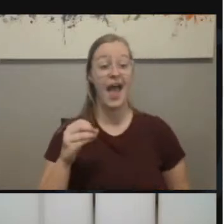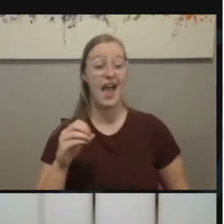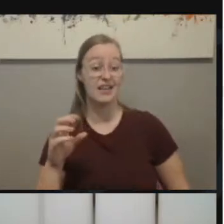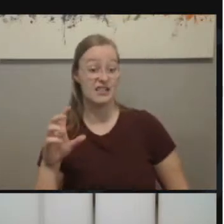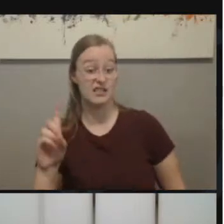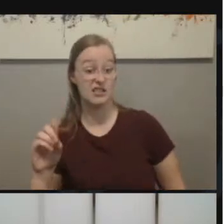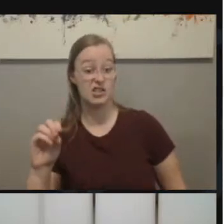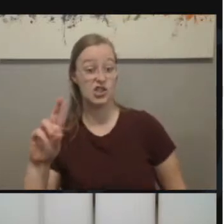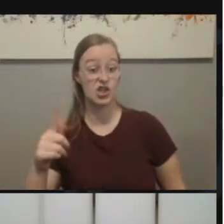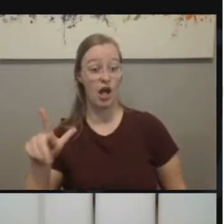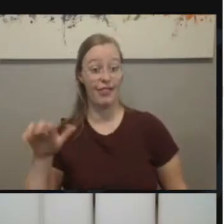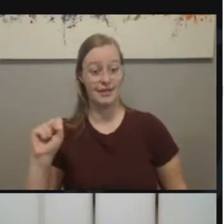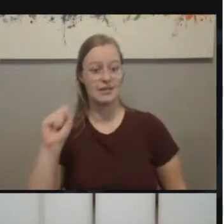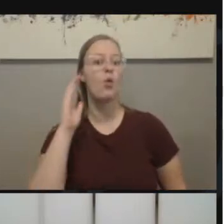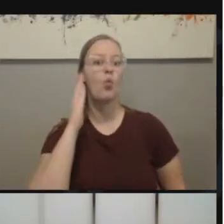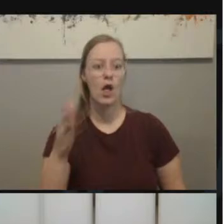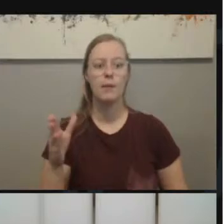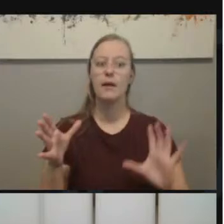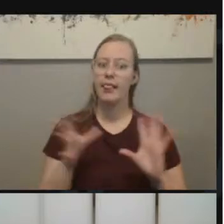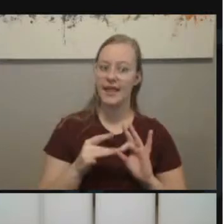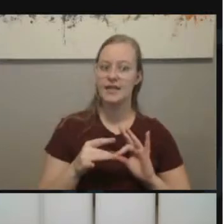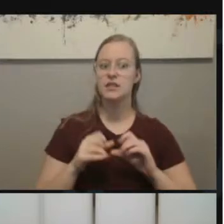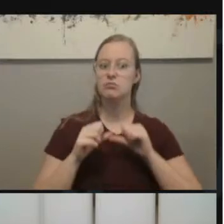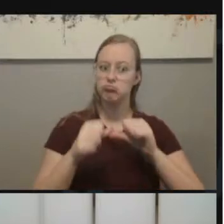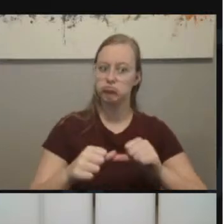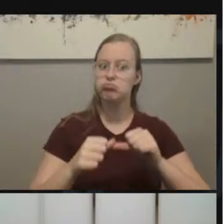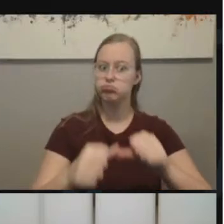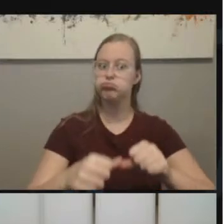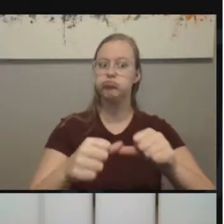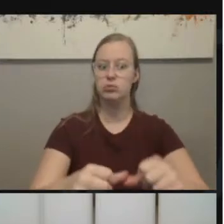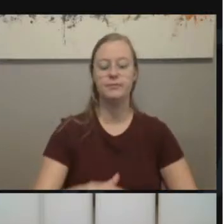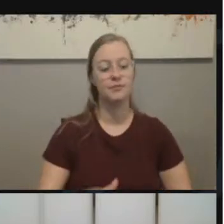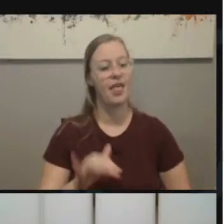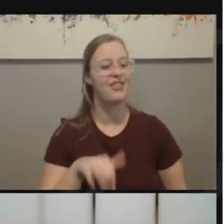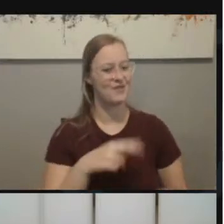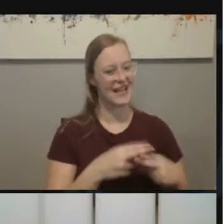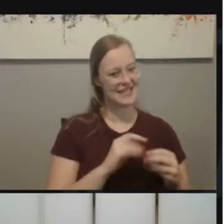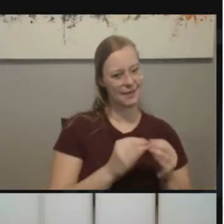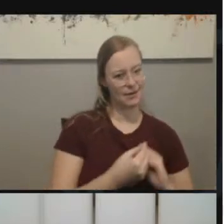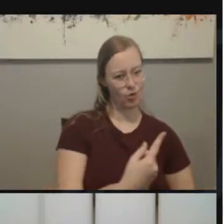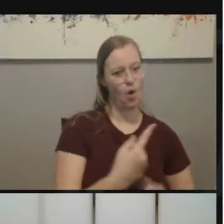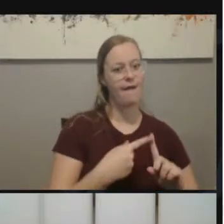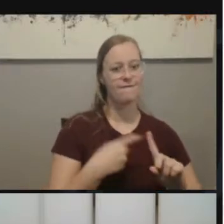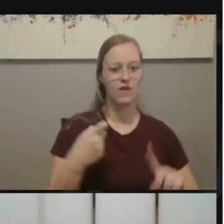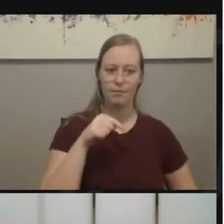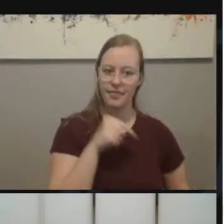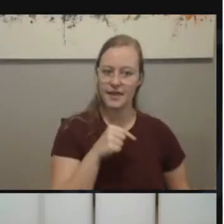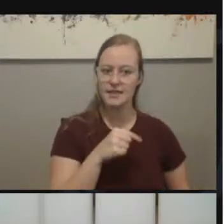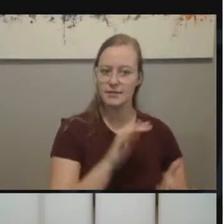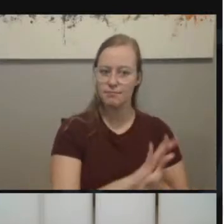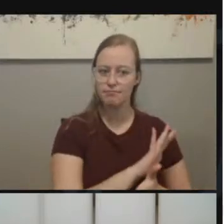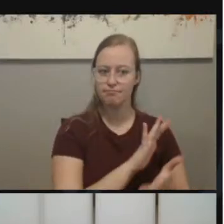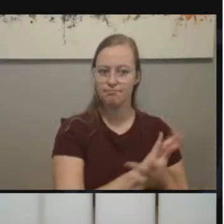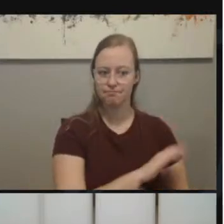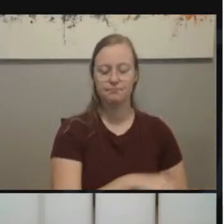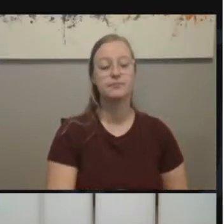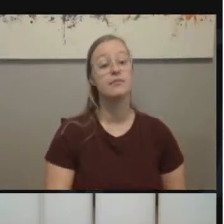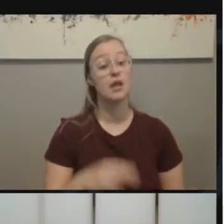many ways over a very long interlude. That's name number 1 from this entry. Name number